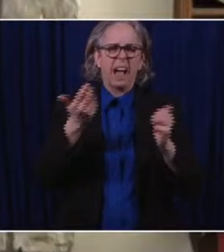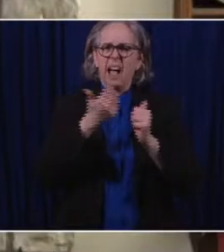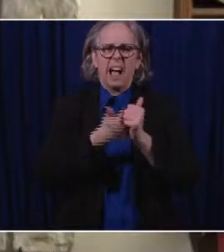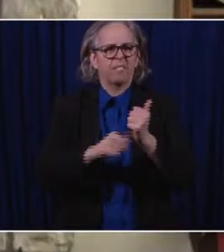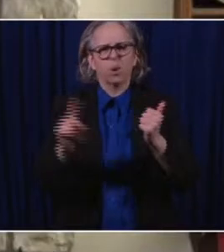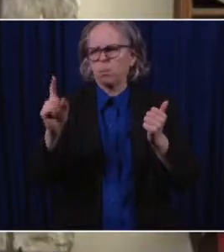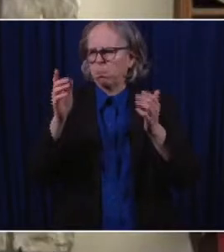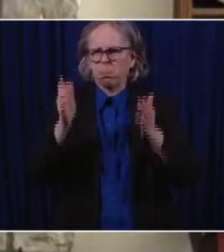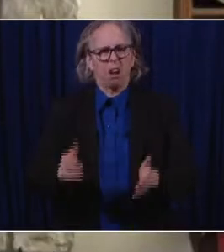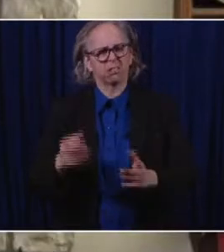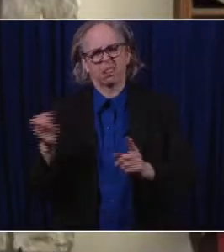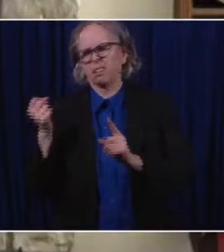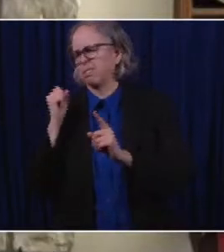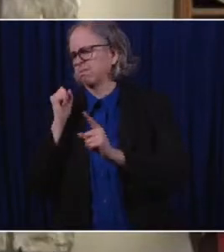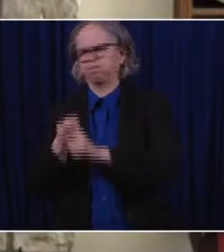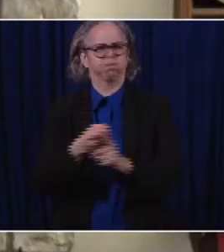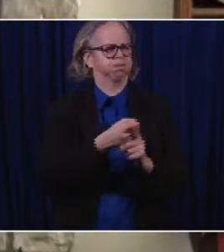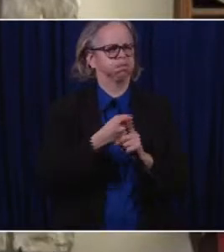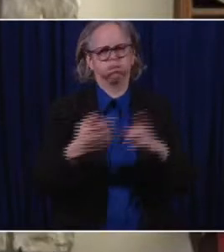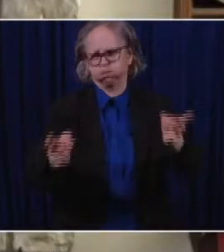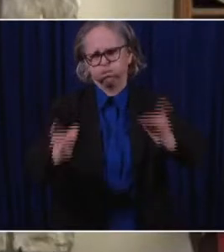surprise that it has impacted our children.